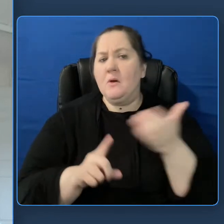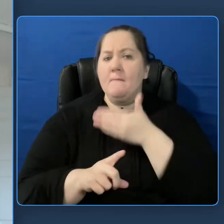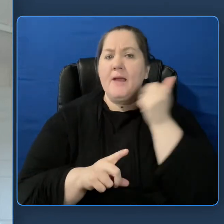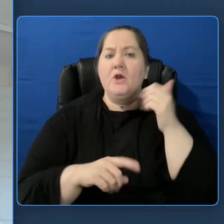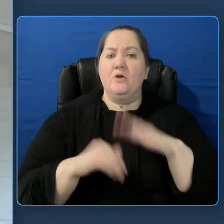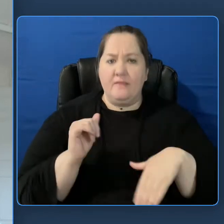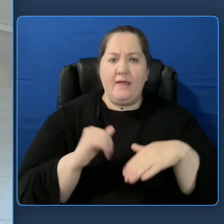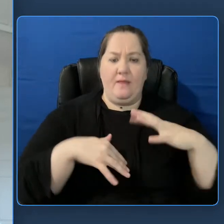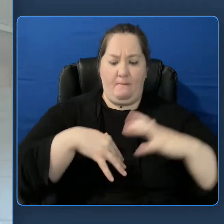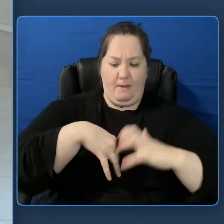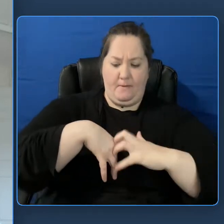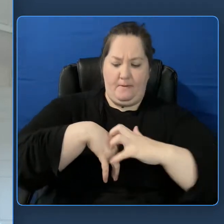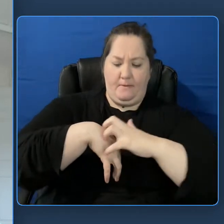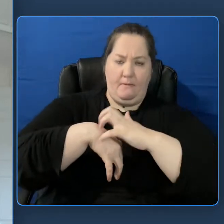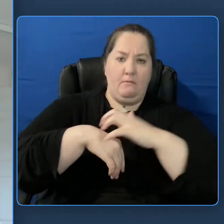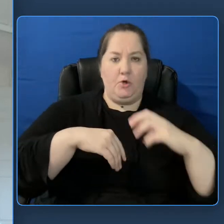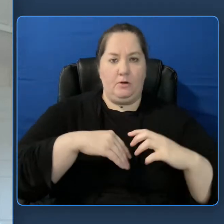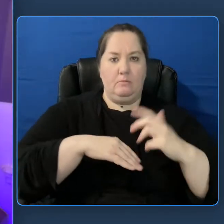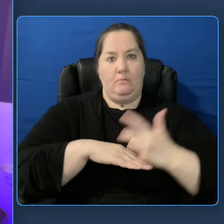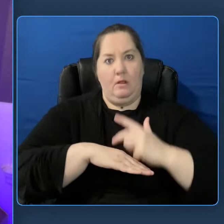than the bumps to me.